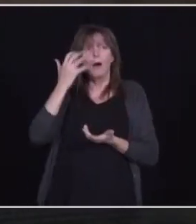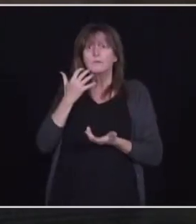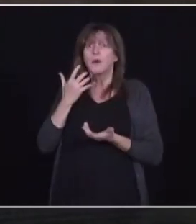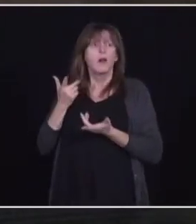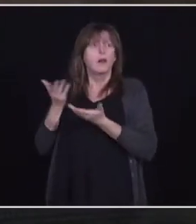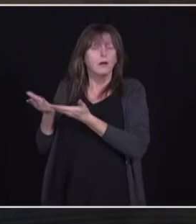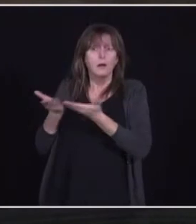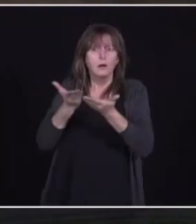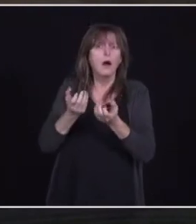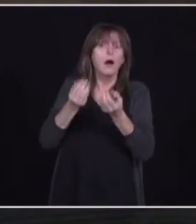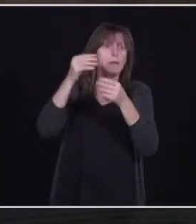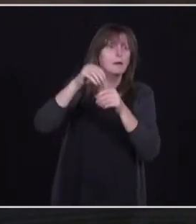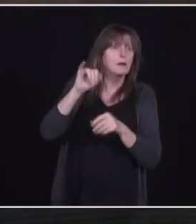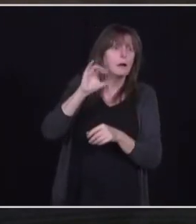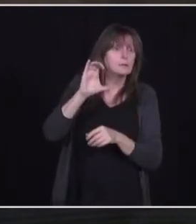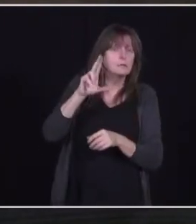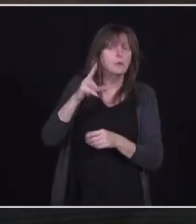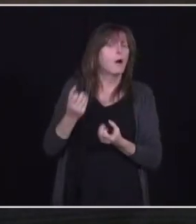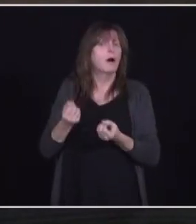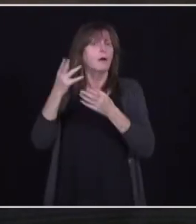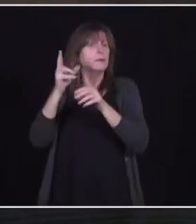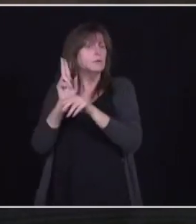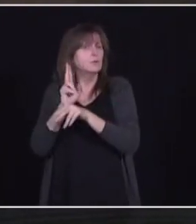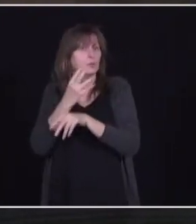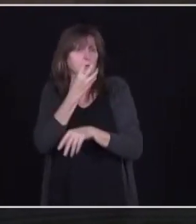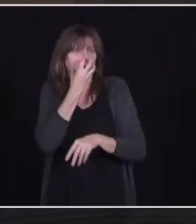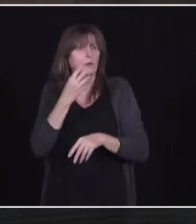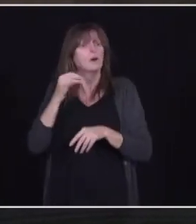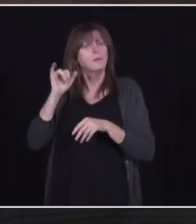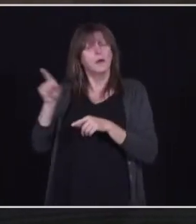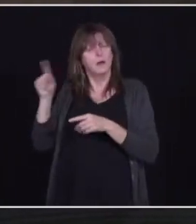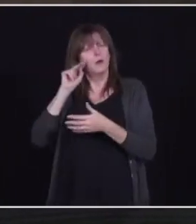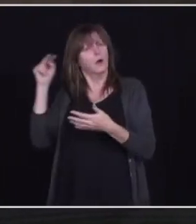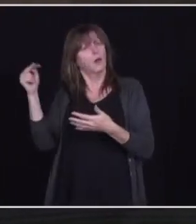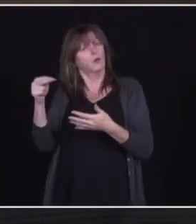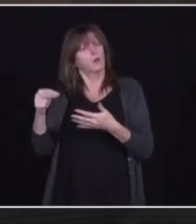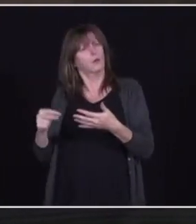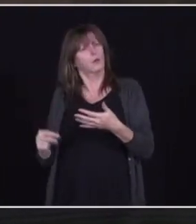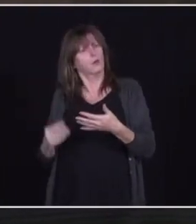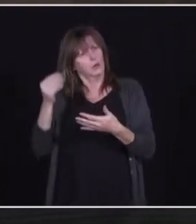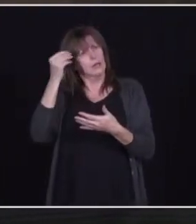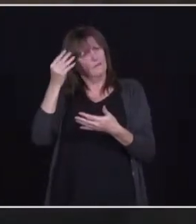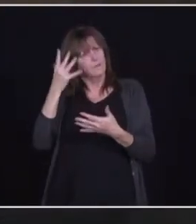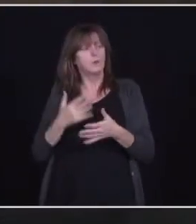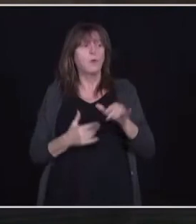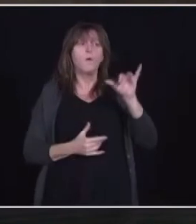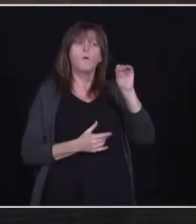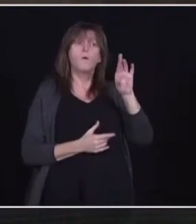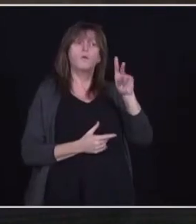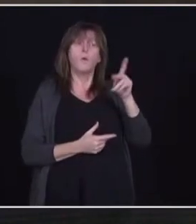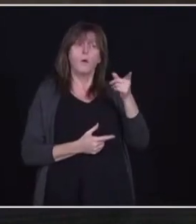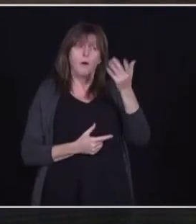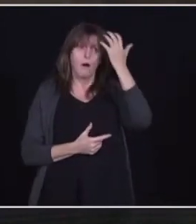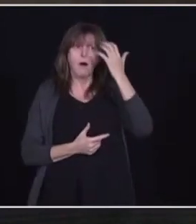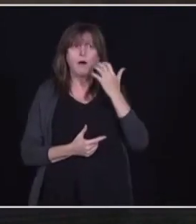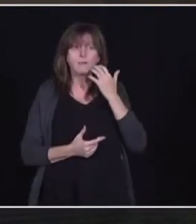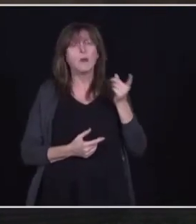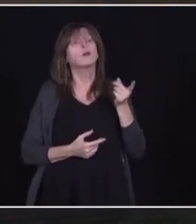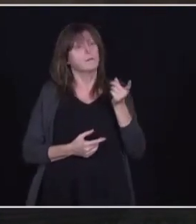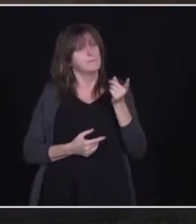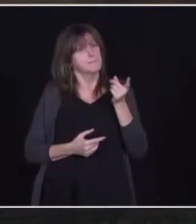number of people on ventilators and so on. I know in certain parts of the province, in York Region, for example, the hospitals indicated that they were at